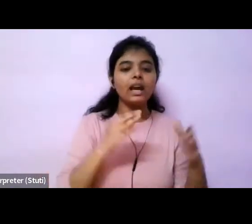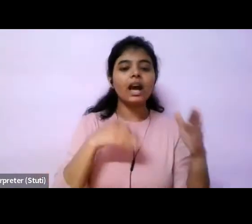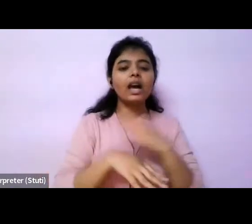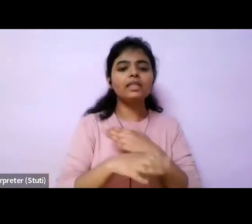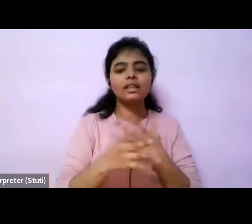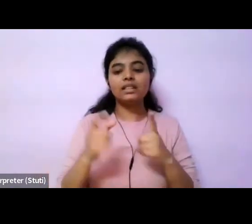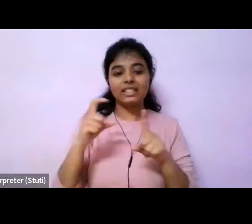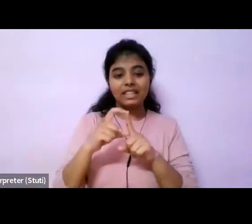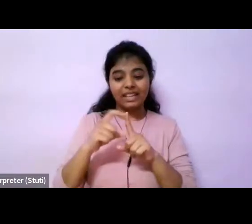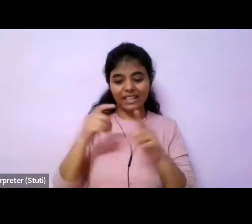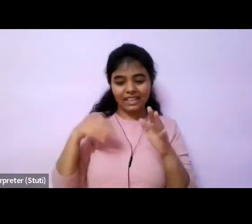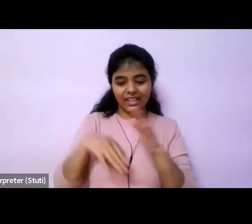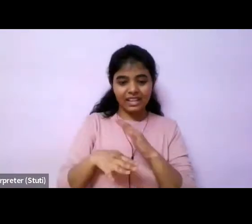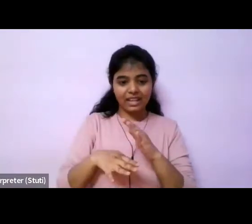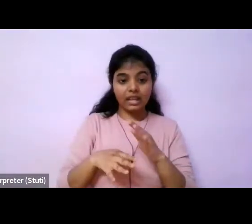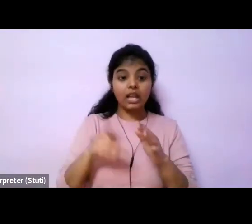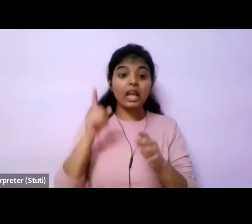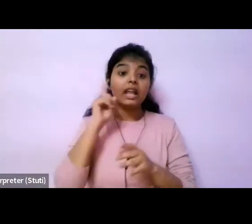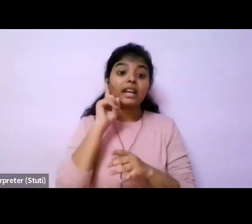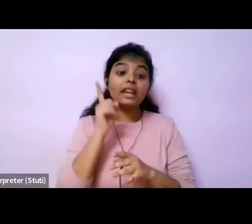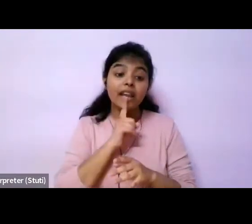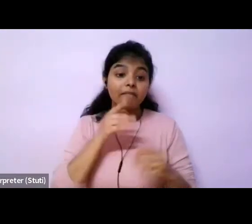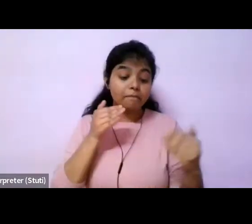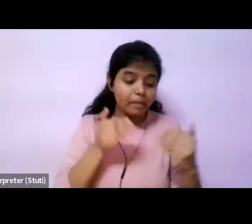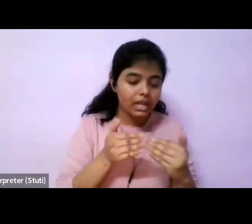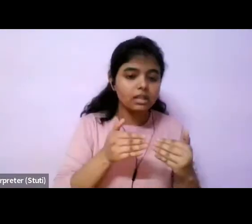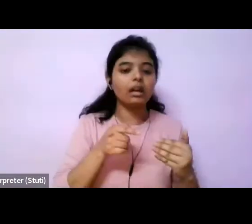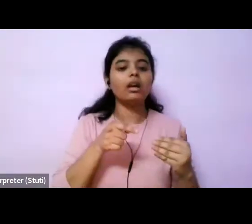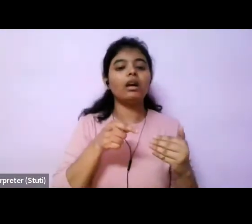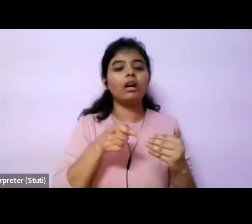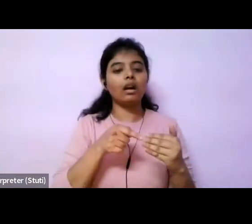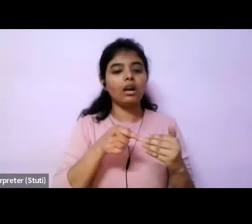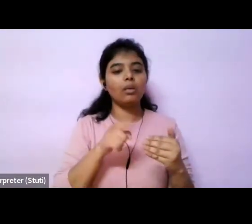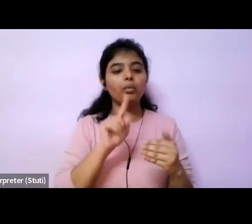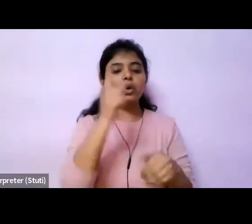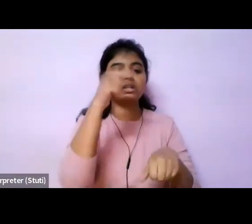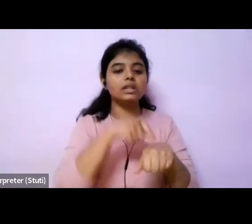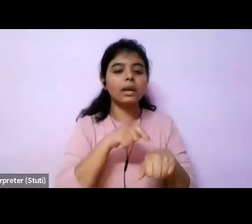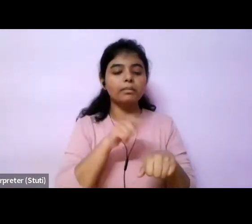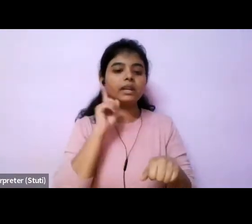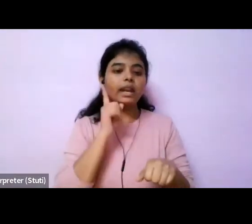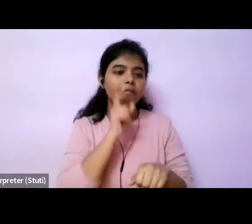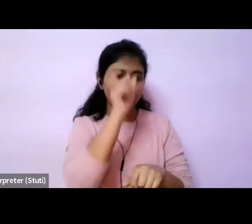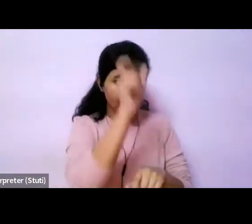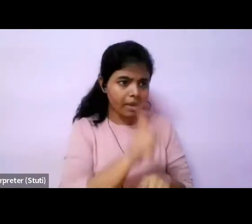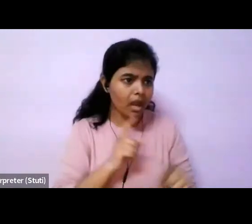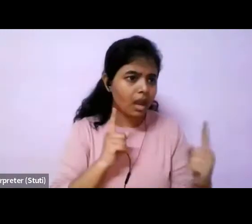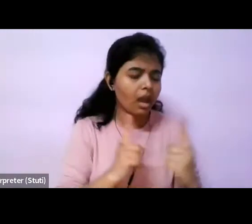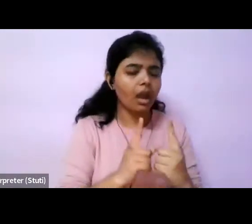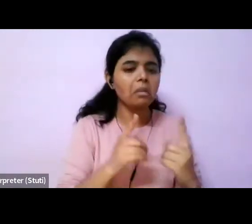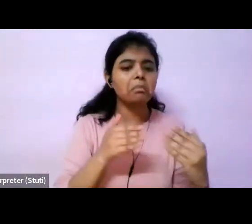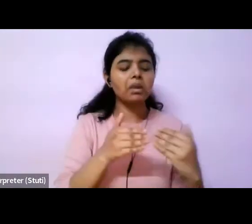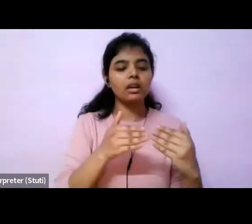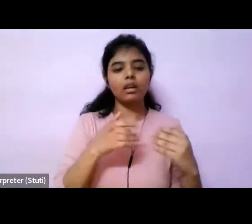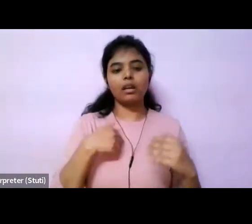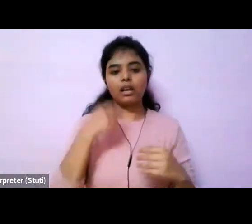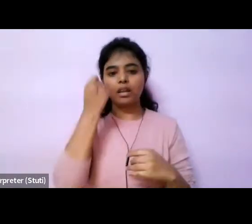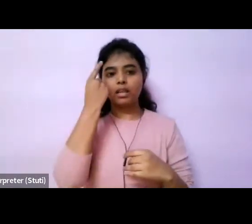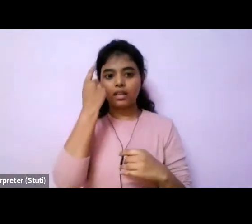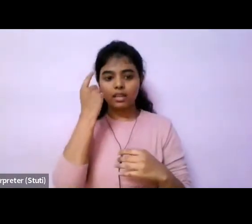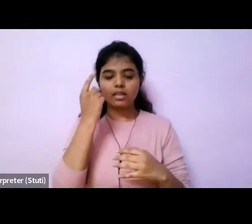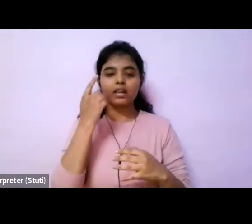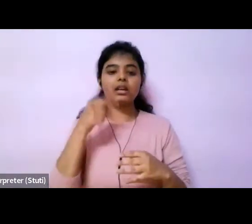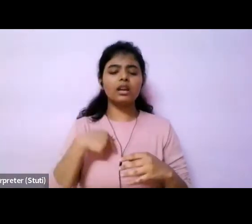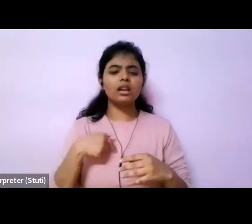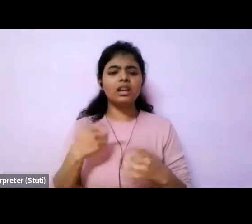Delhi prior to and after his introduction to the deaf world. While the initial chapters bear titles like Panic, Looking for a